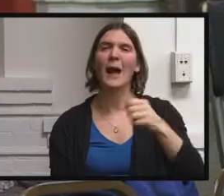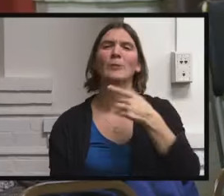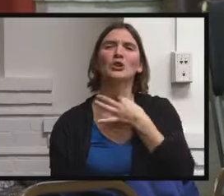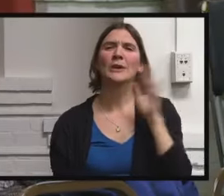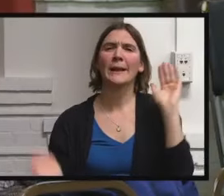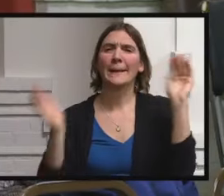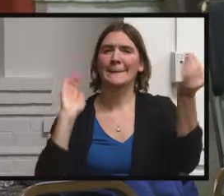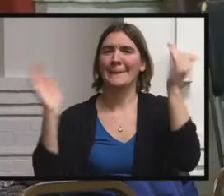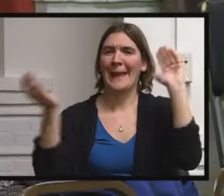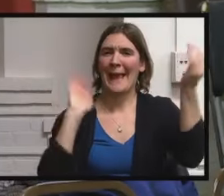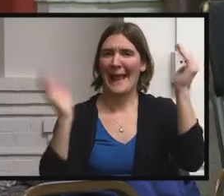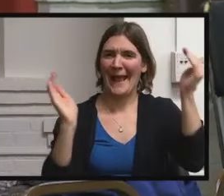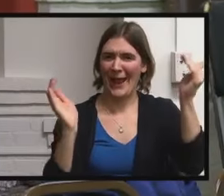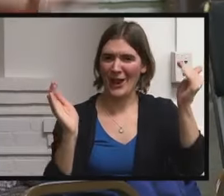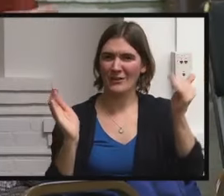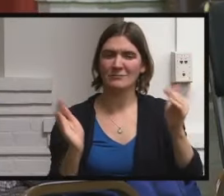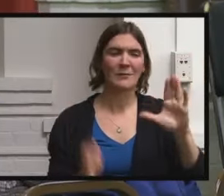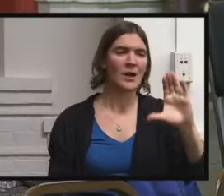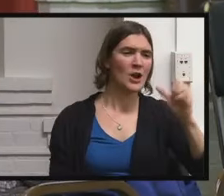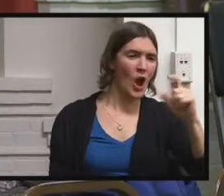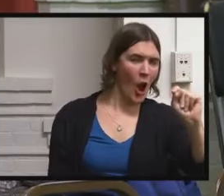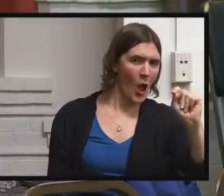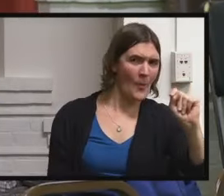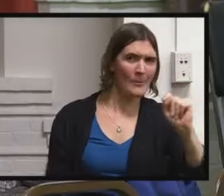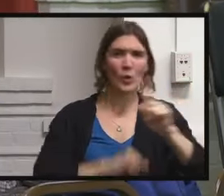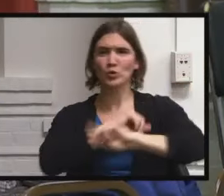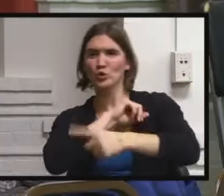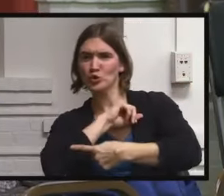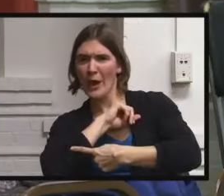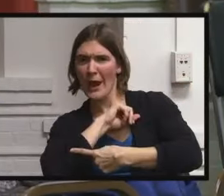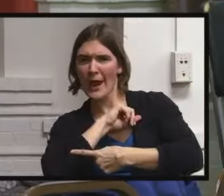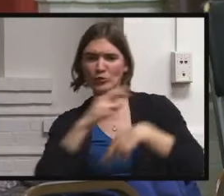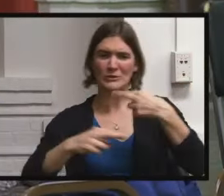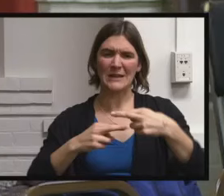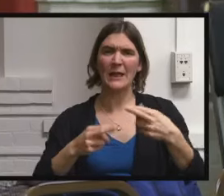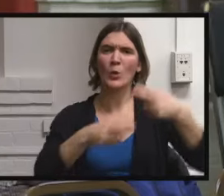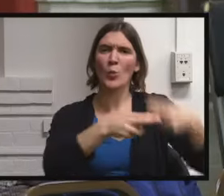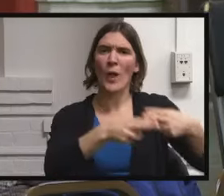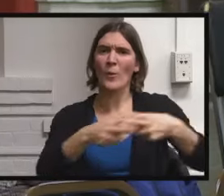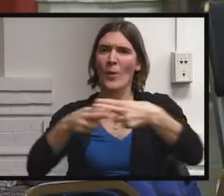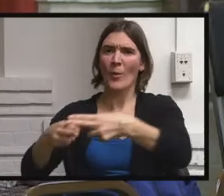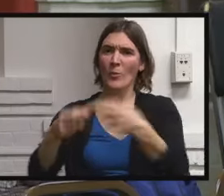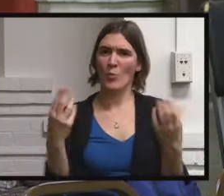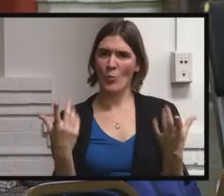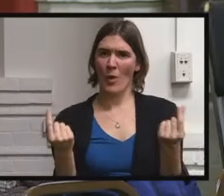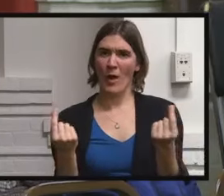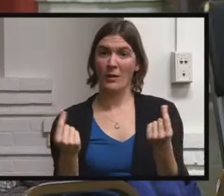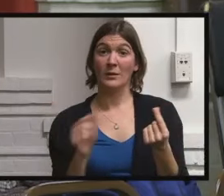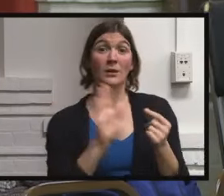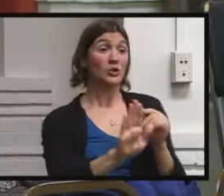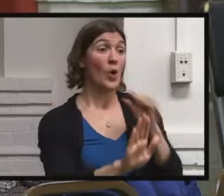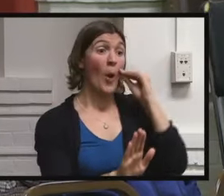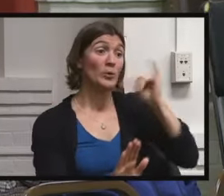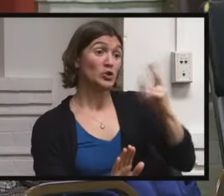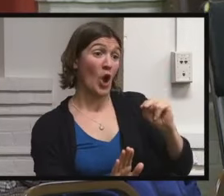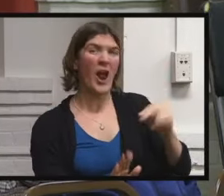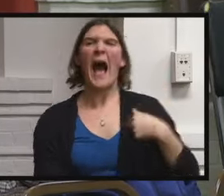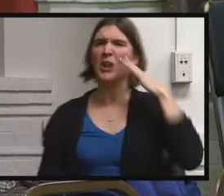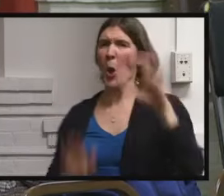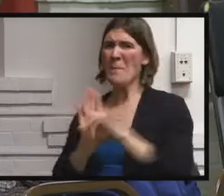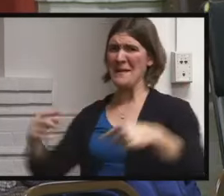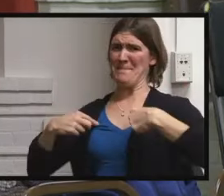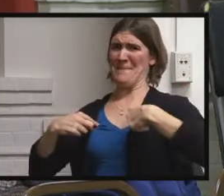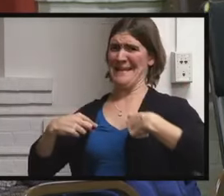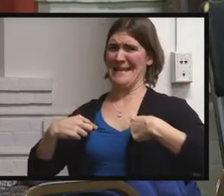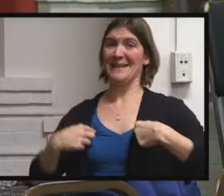compare how much compost is put out, how much trash, and recyclables. And at your house, John, I know you weighed it.